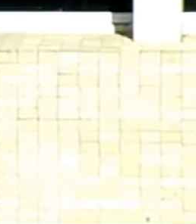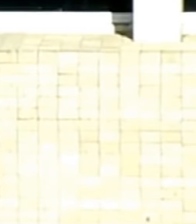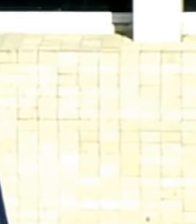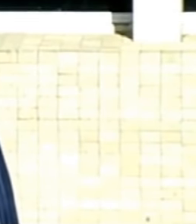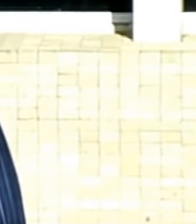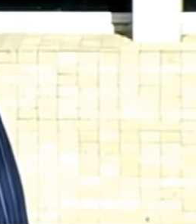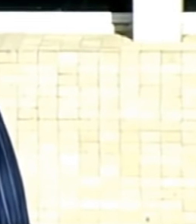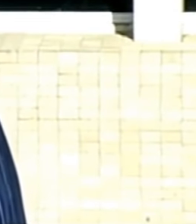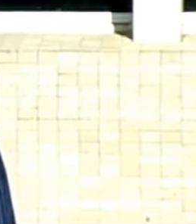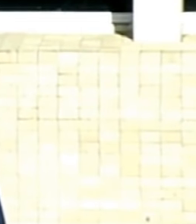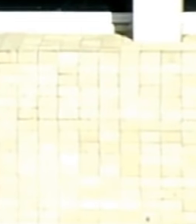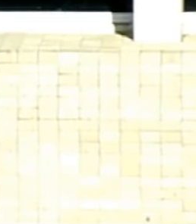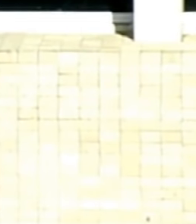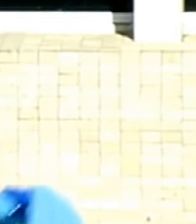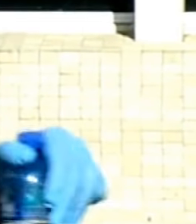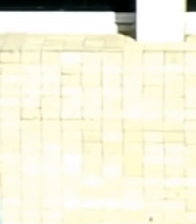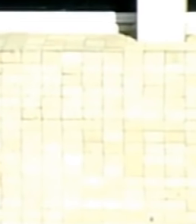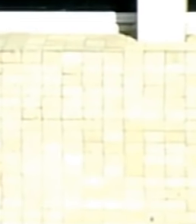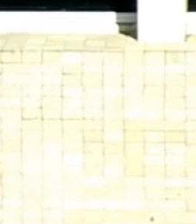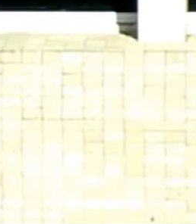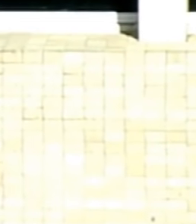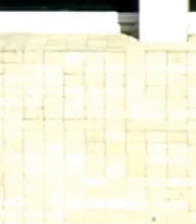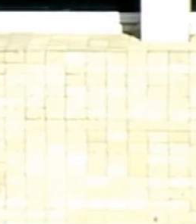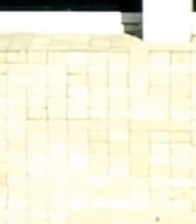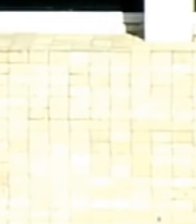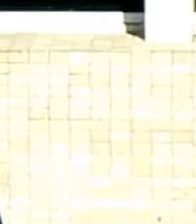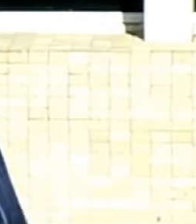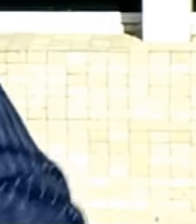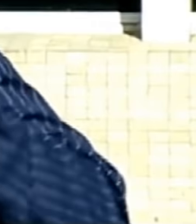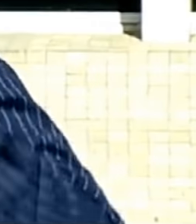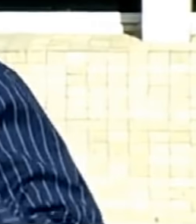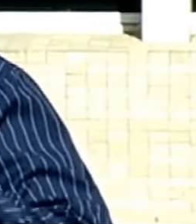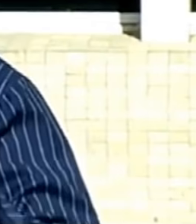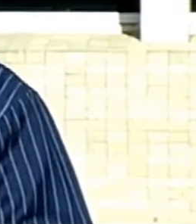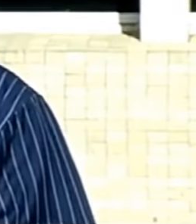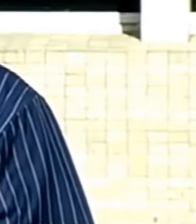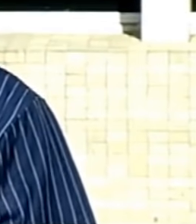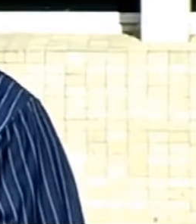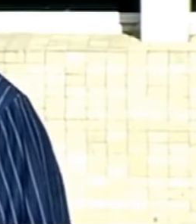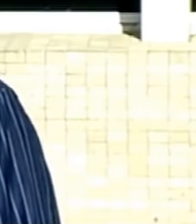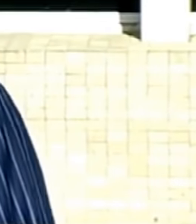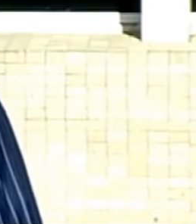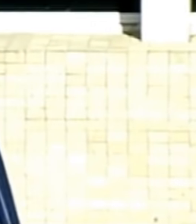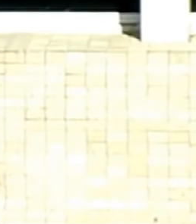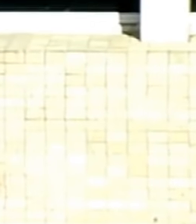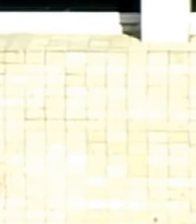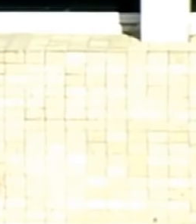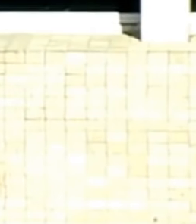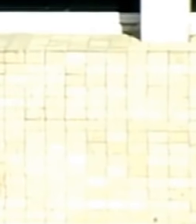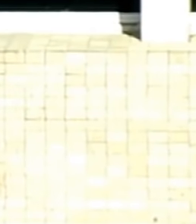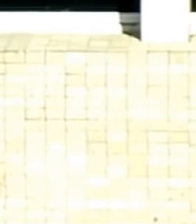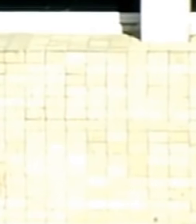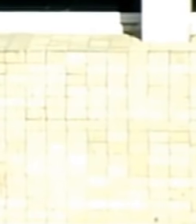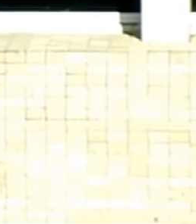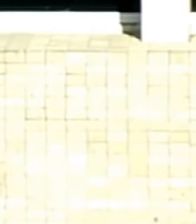Turkey, where they implement the new booth system. So in large spaces,